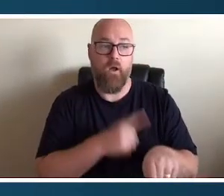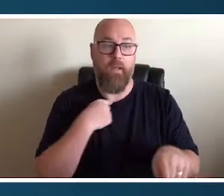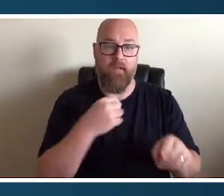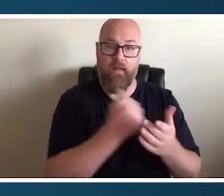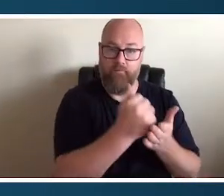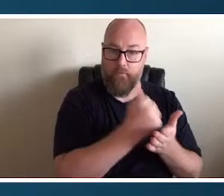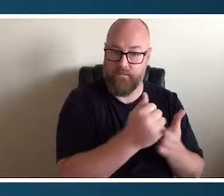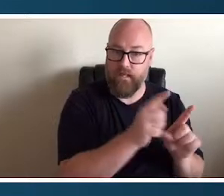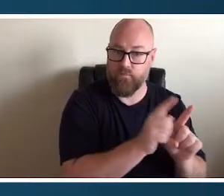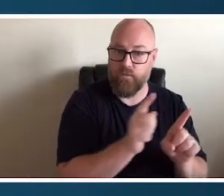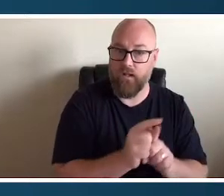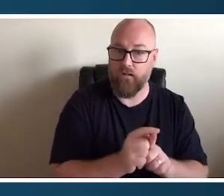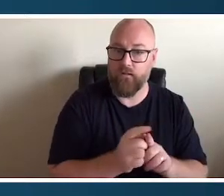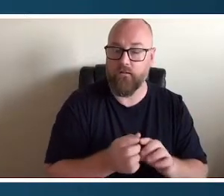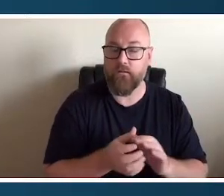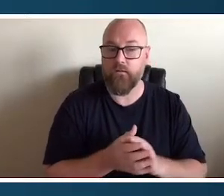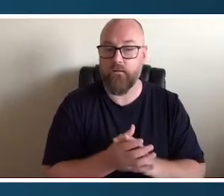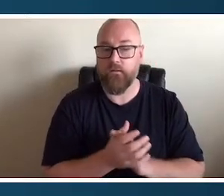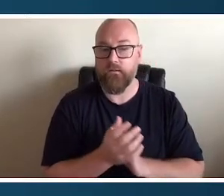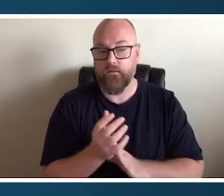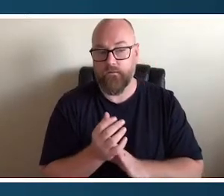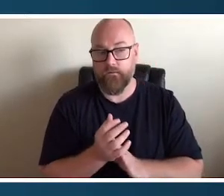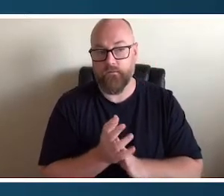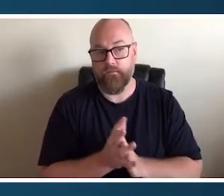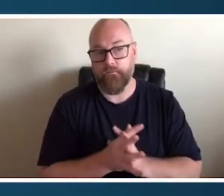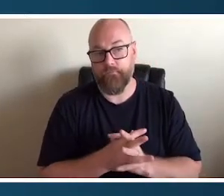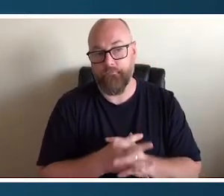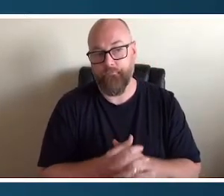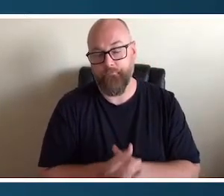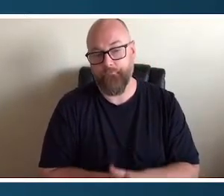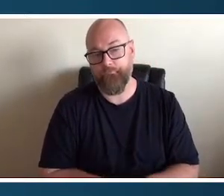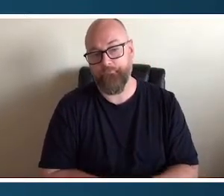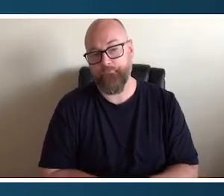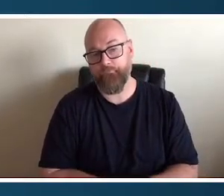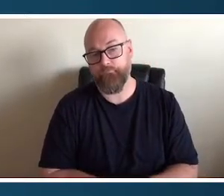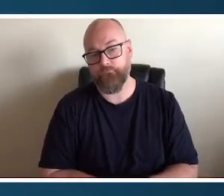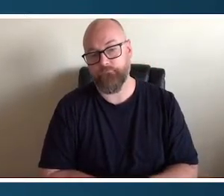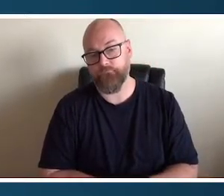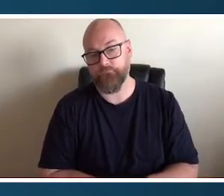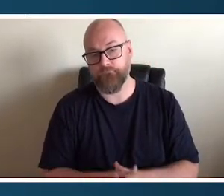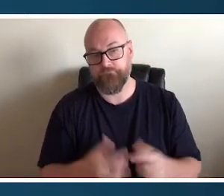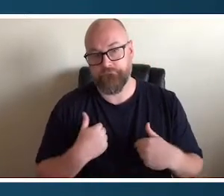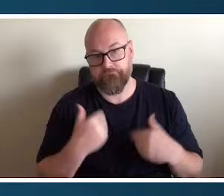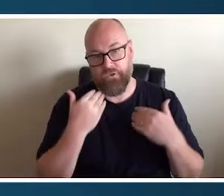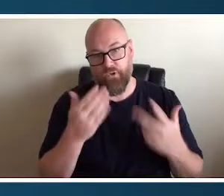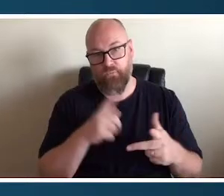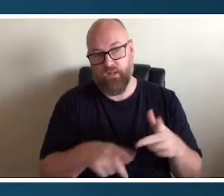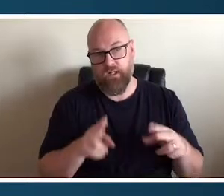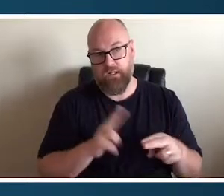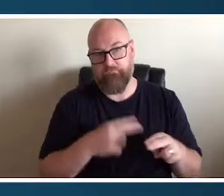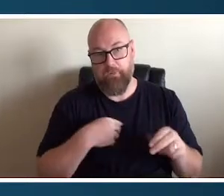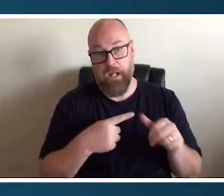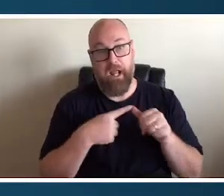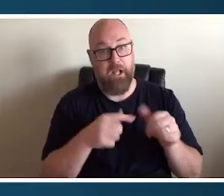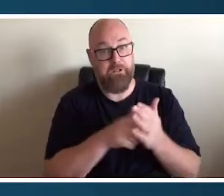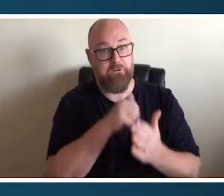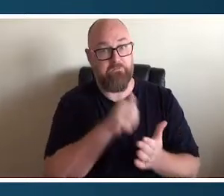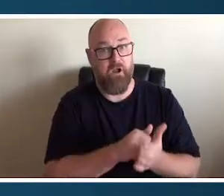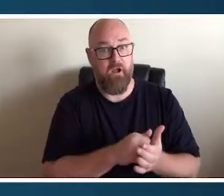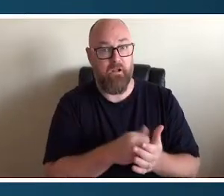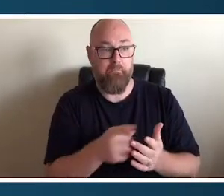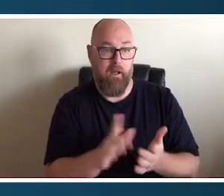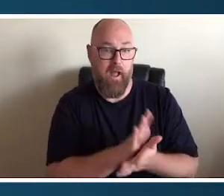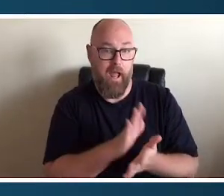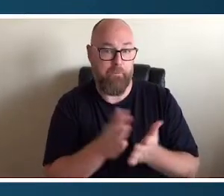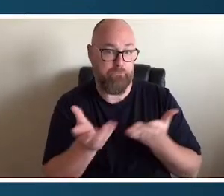feedback that family relationship has improved. I'm not sure whether I addressed your question satisfactorily, but happy to discuss more later.